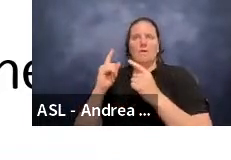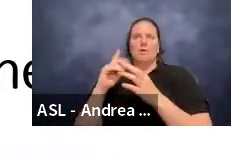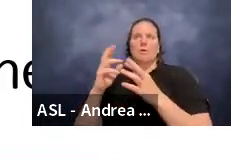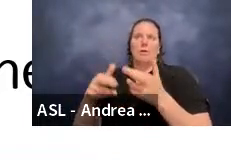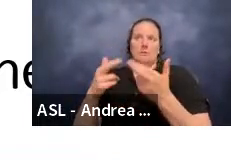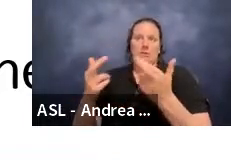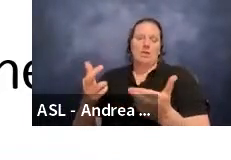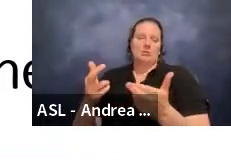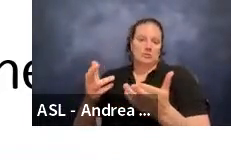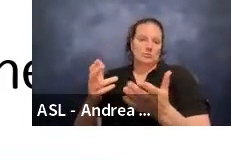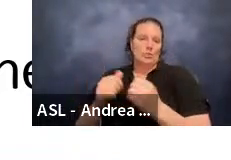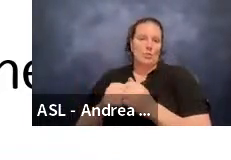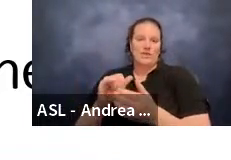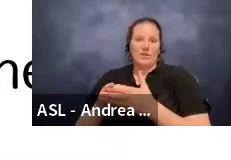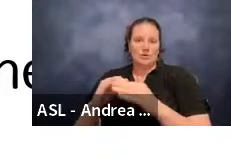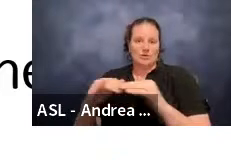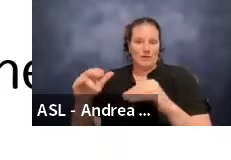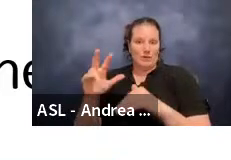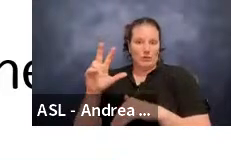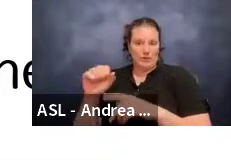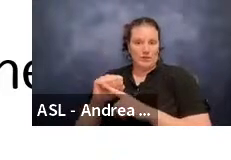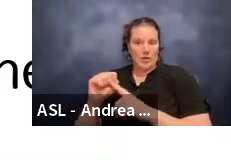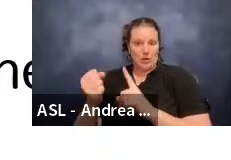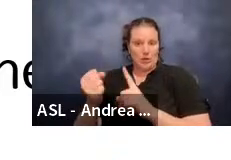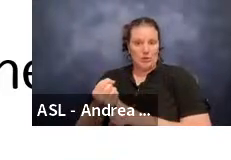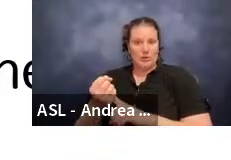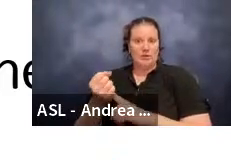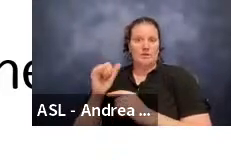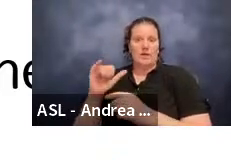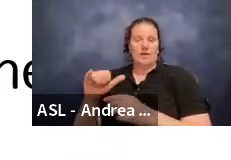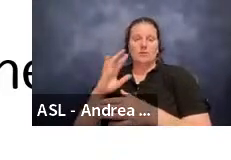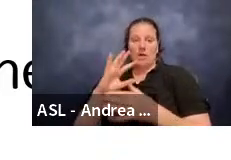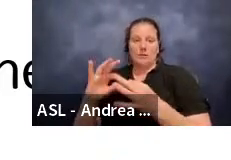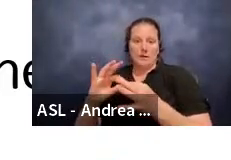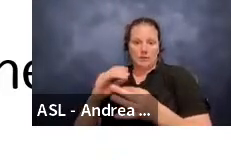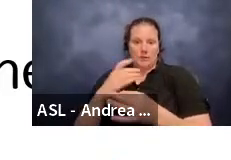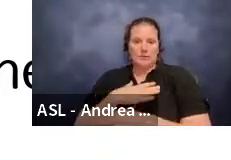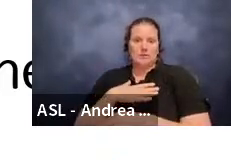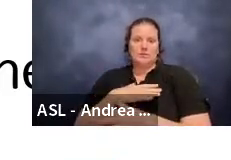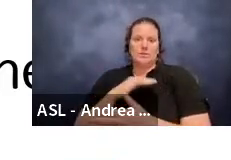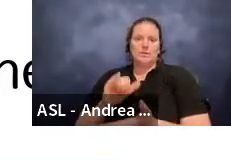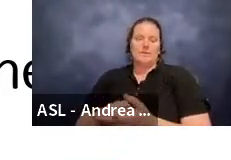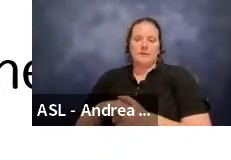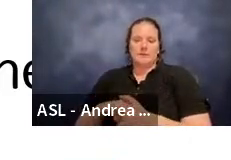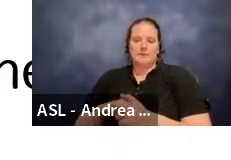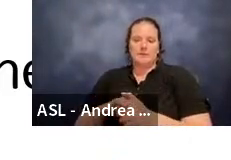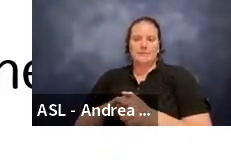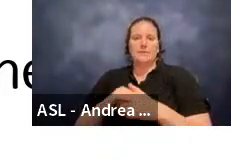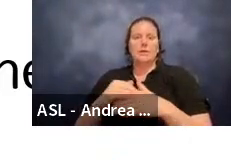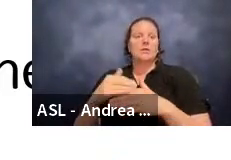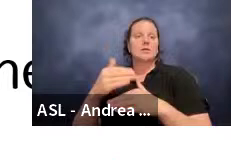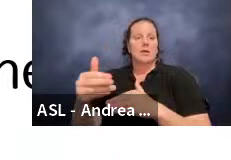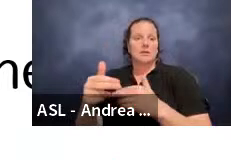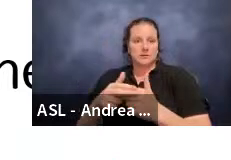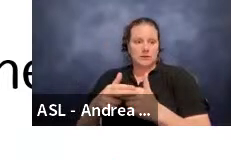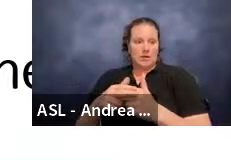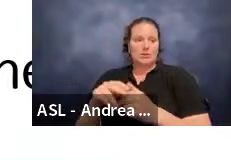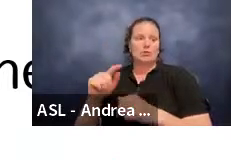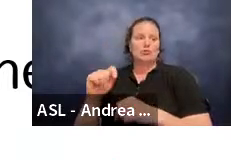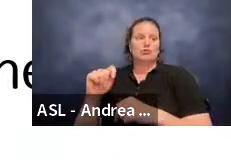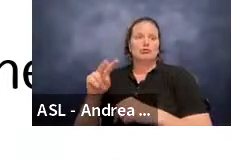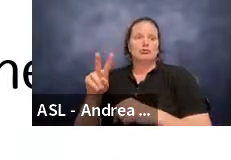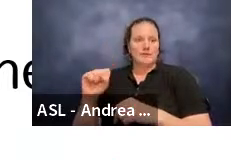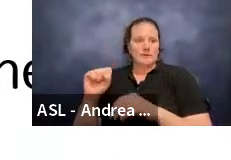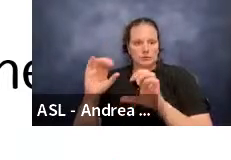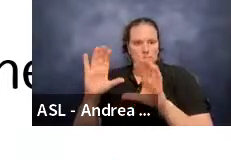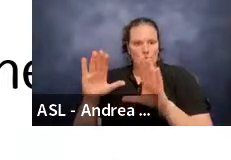recommendations around these level 3 scenarios that Travis spoke to. So appreciate it. Our next slide here, Travis did a great job actually